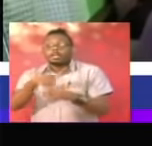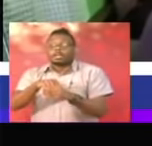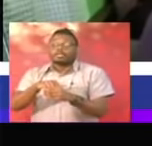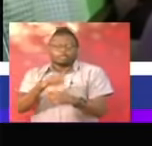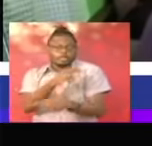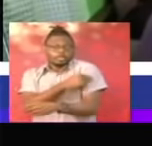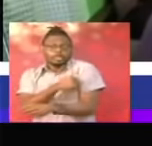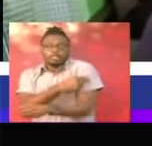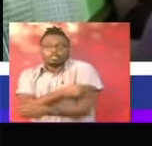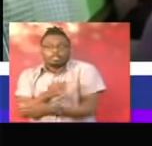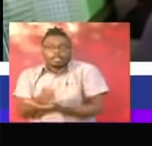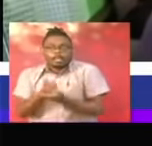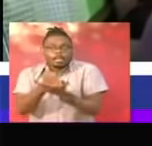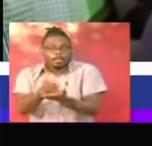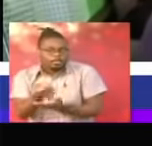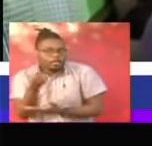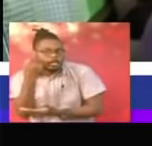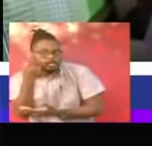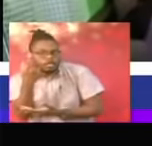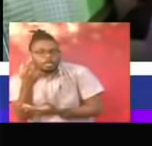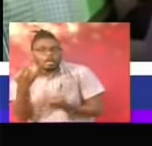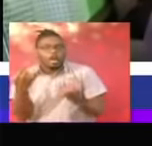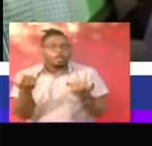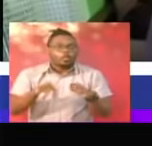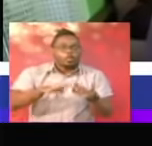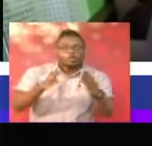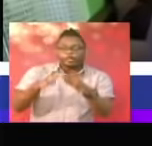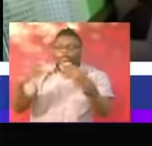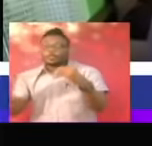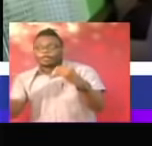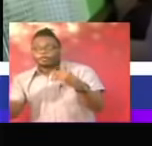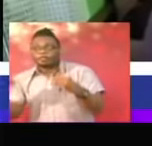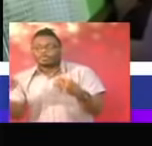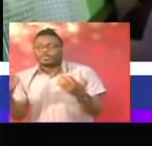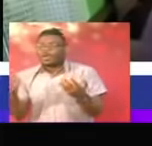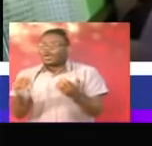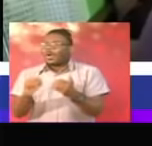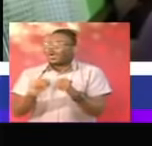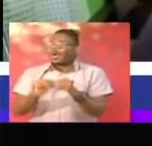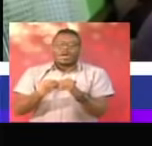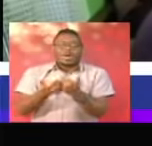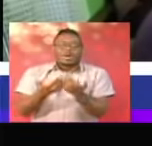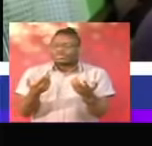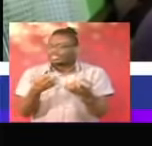is that criteria that is going to be done if we're not per se tracking breakthrough cases?